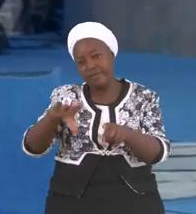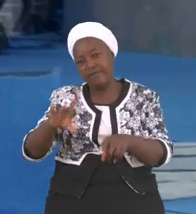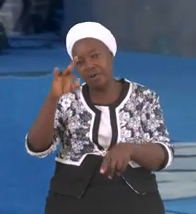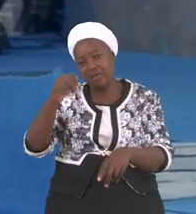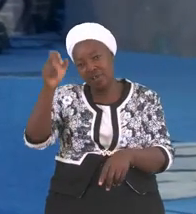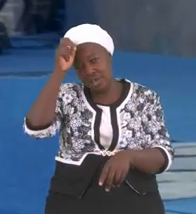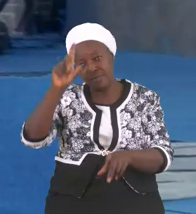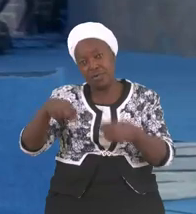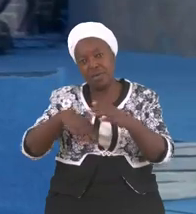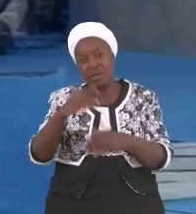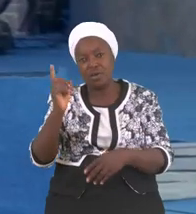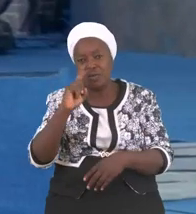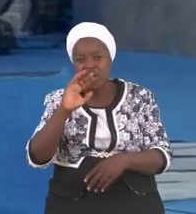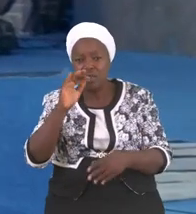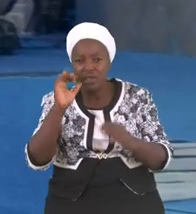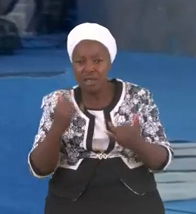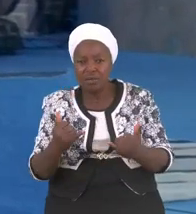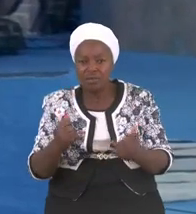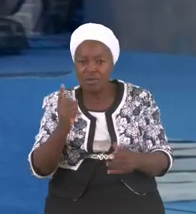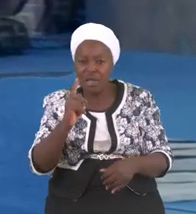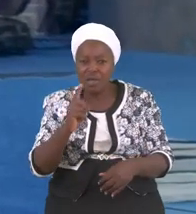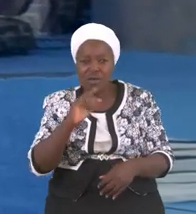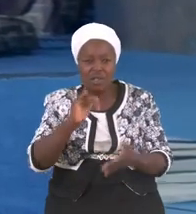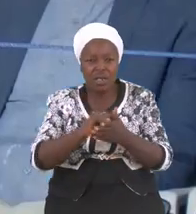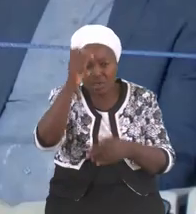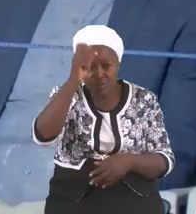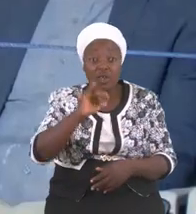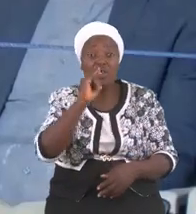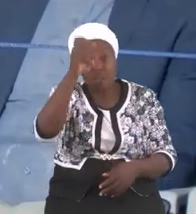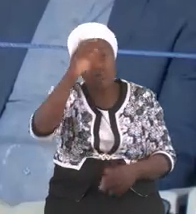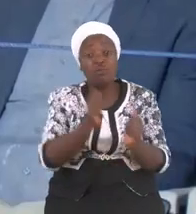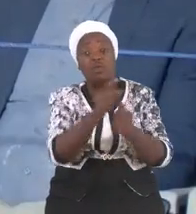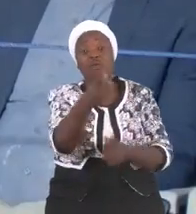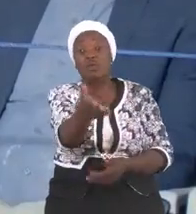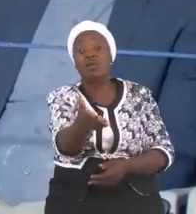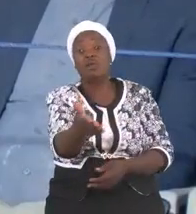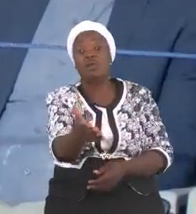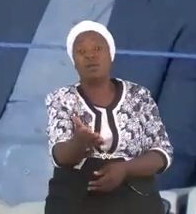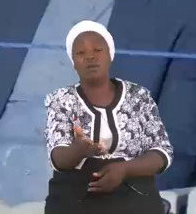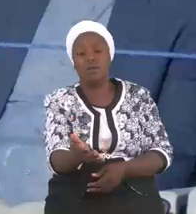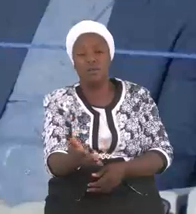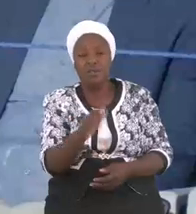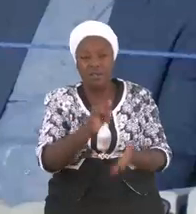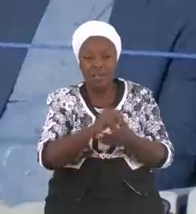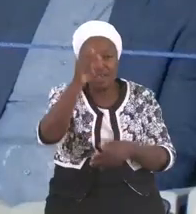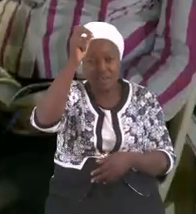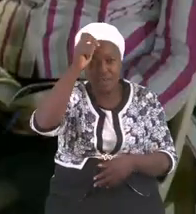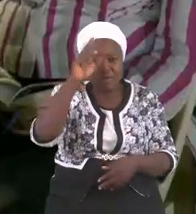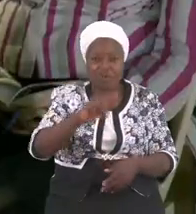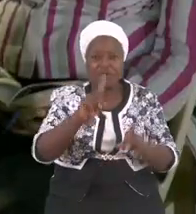now? Is he with you there? I said, is he with you there? That devil must go